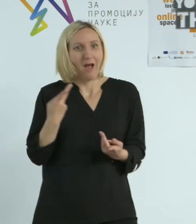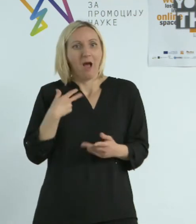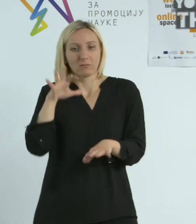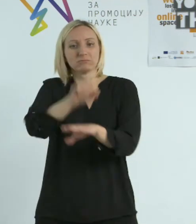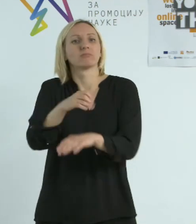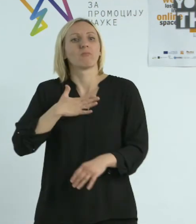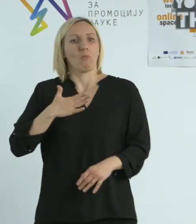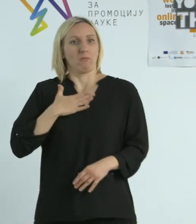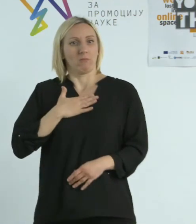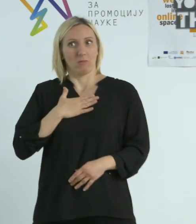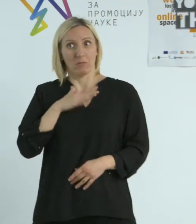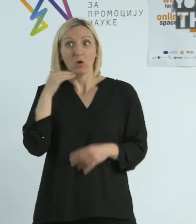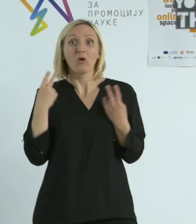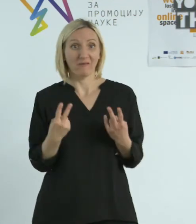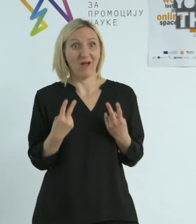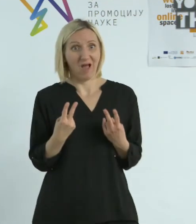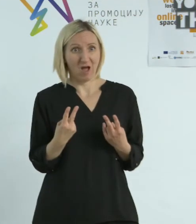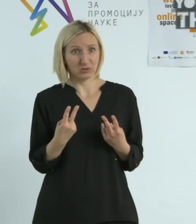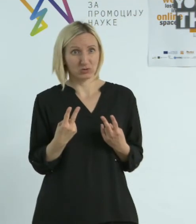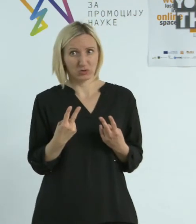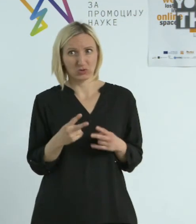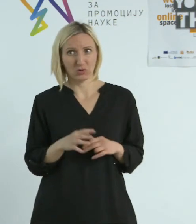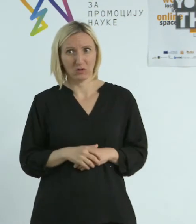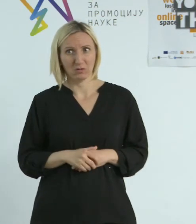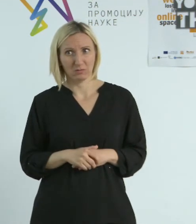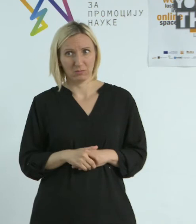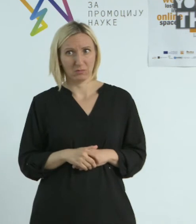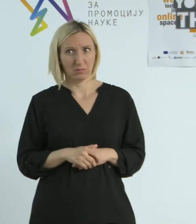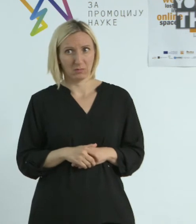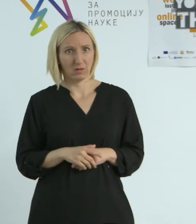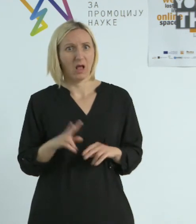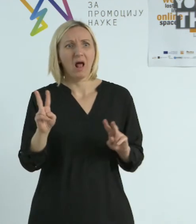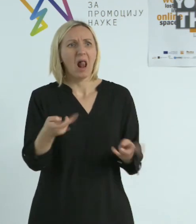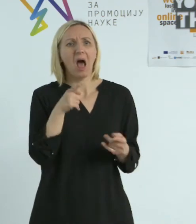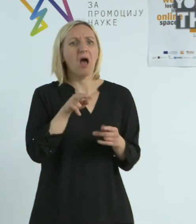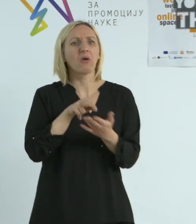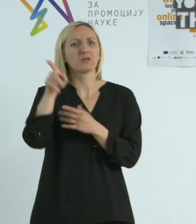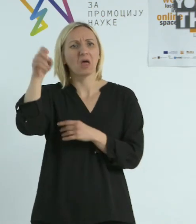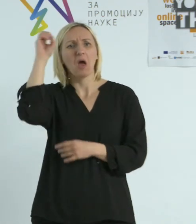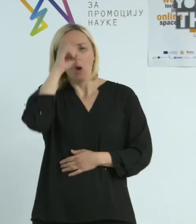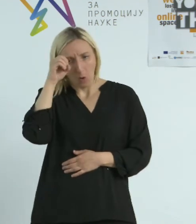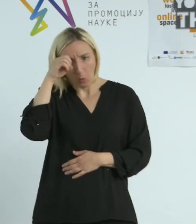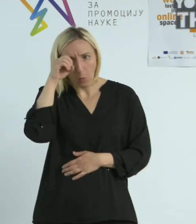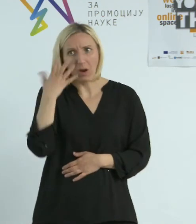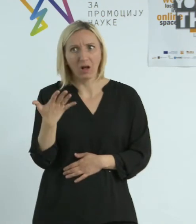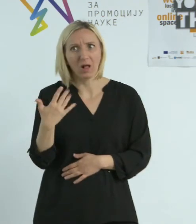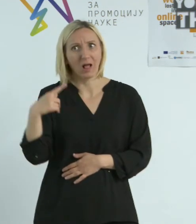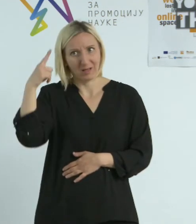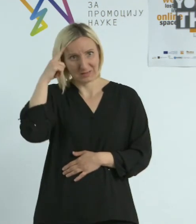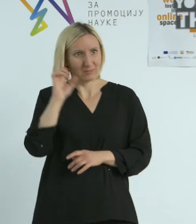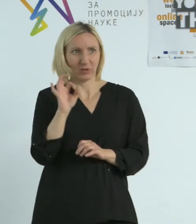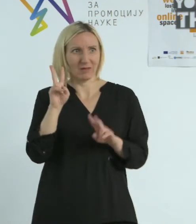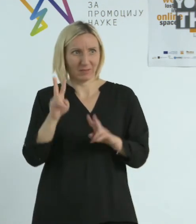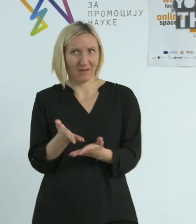very important to have on your minds. It's the easiest way to just go and Google something. But we know that's not the right